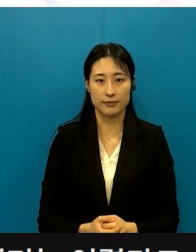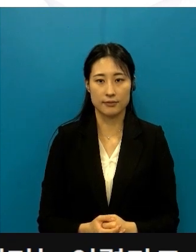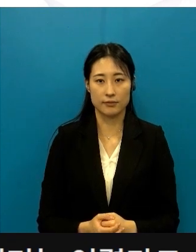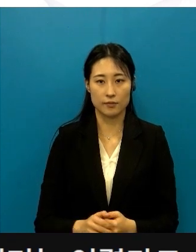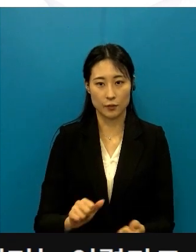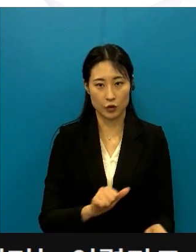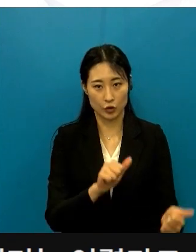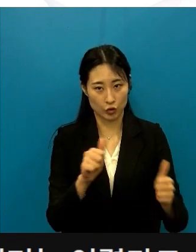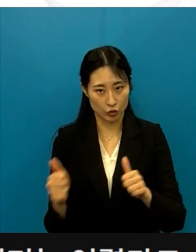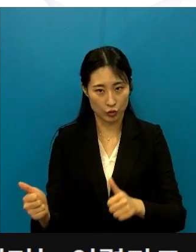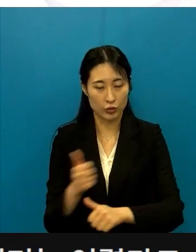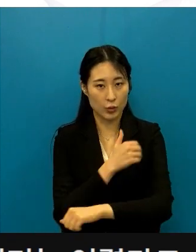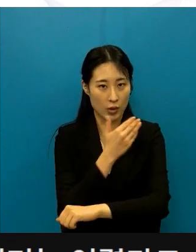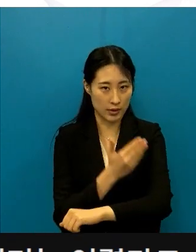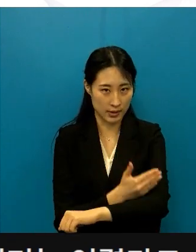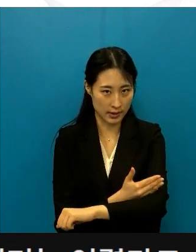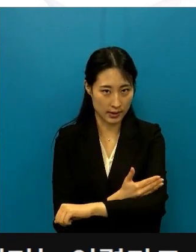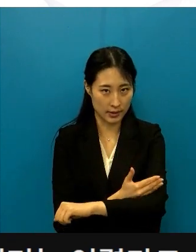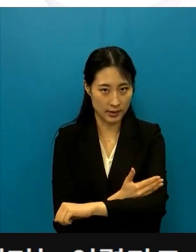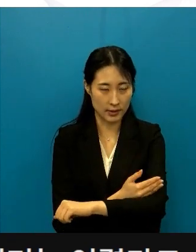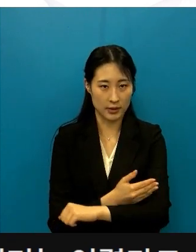and dying with dignity.